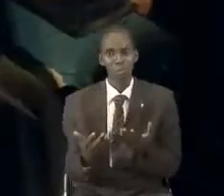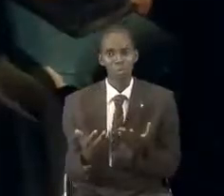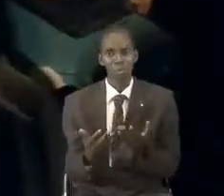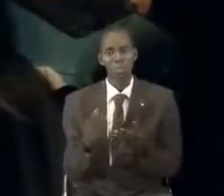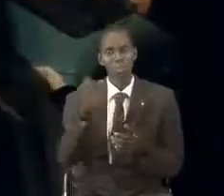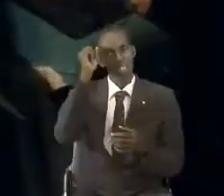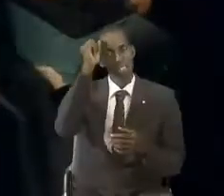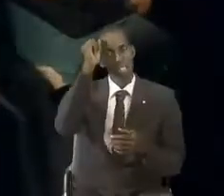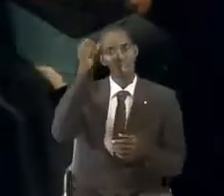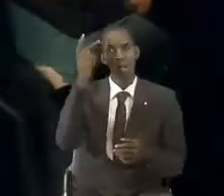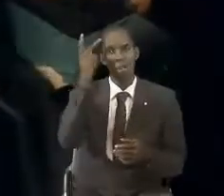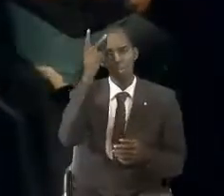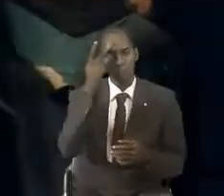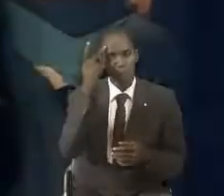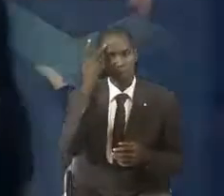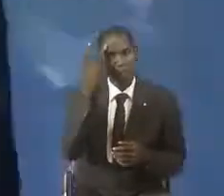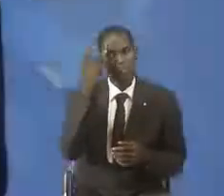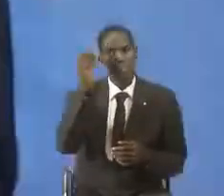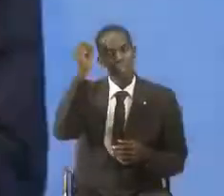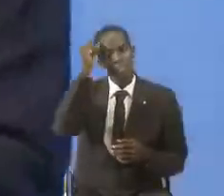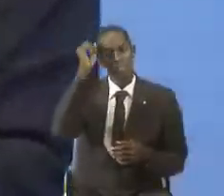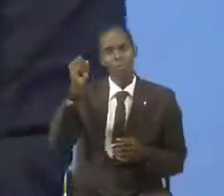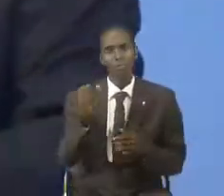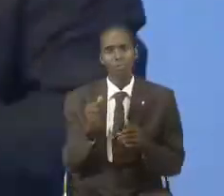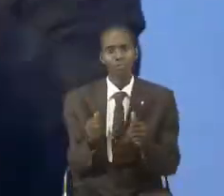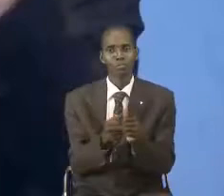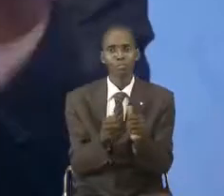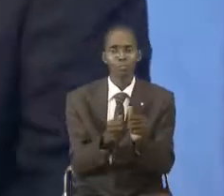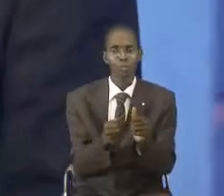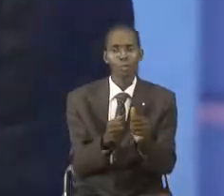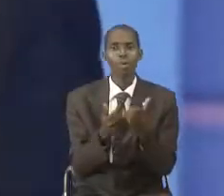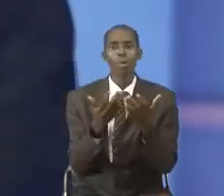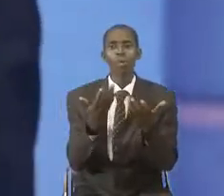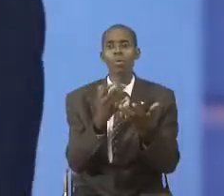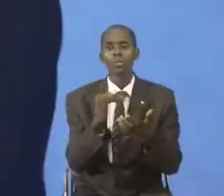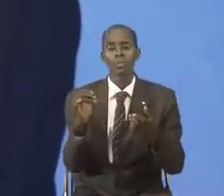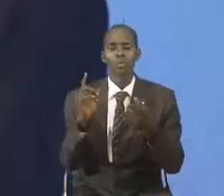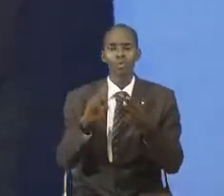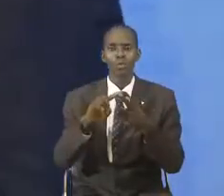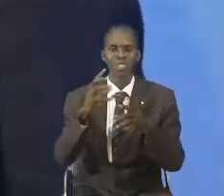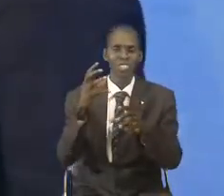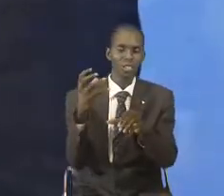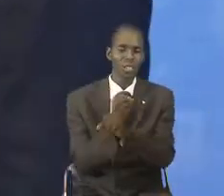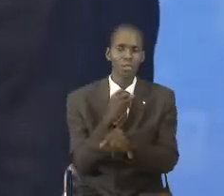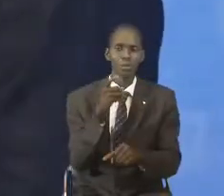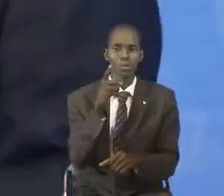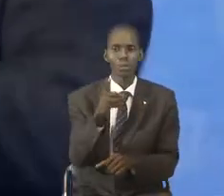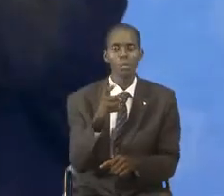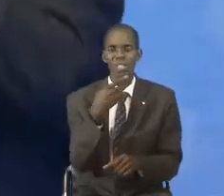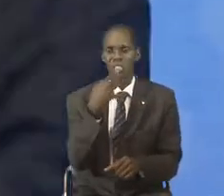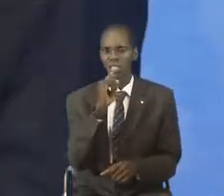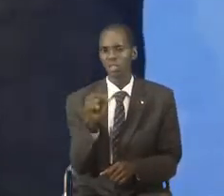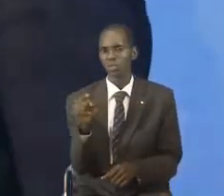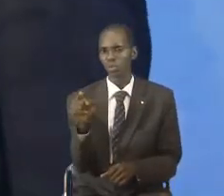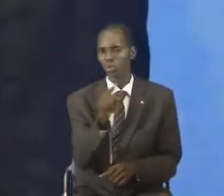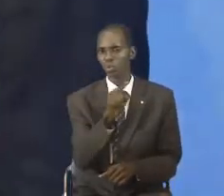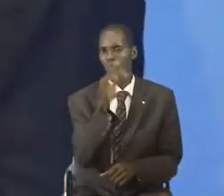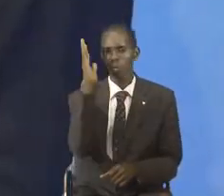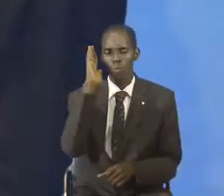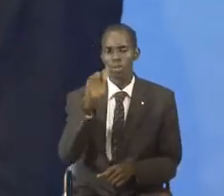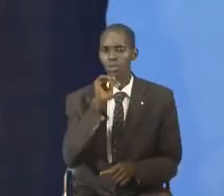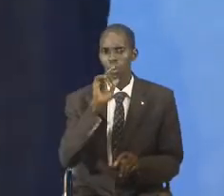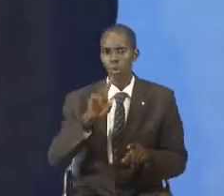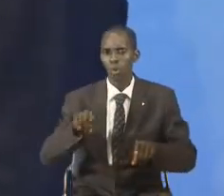His word, his intention, his purpose, his pursuit, wanting to get